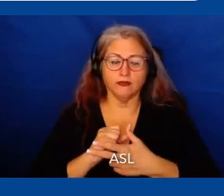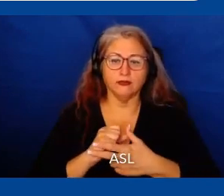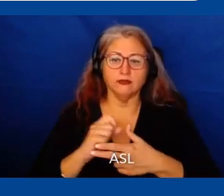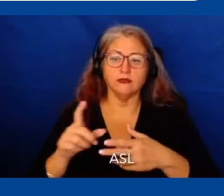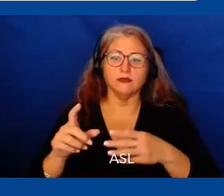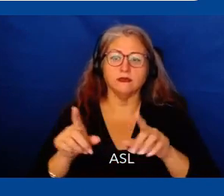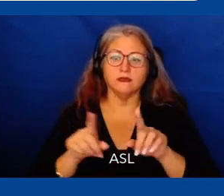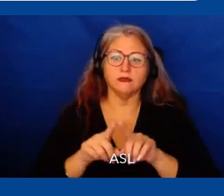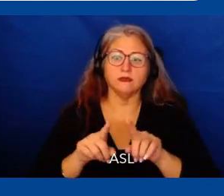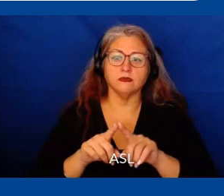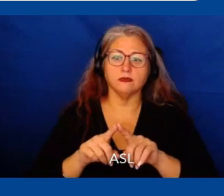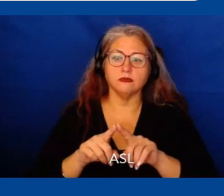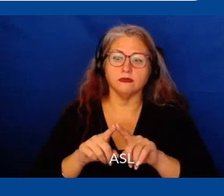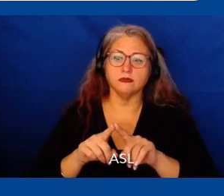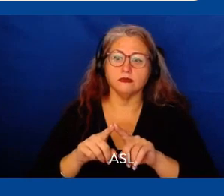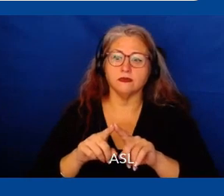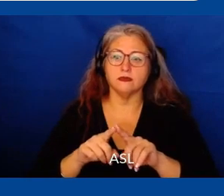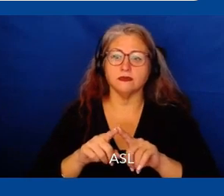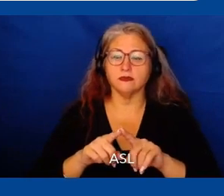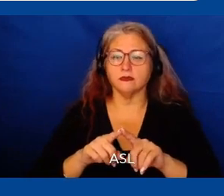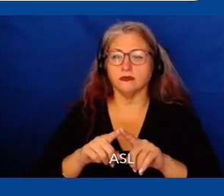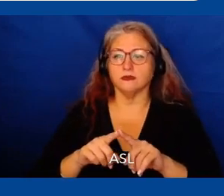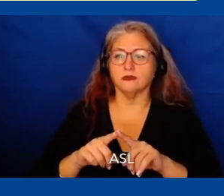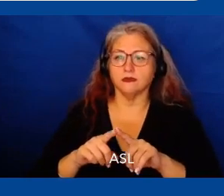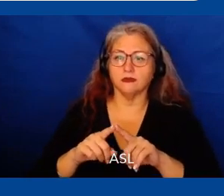how he and Lacolo.